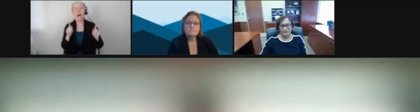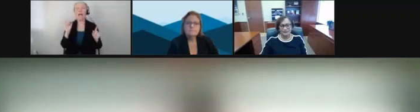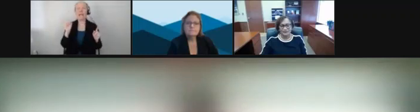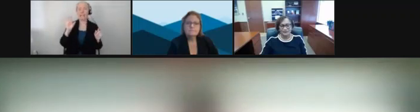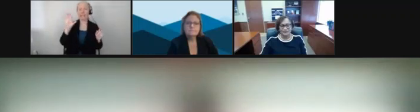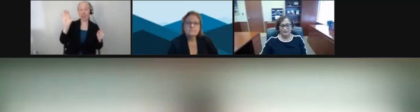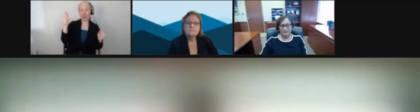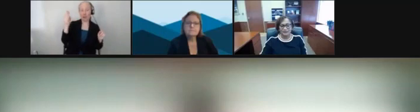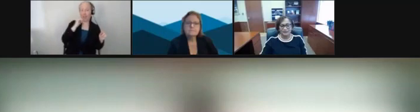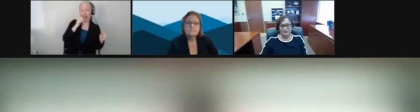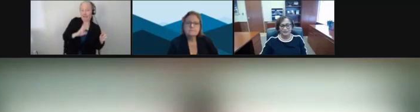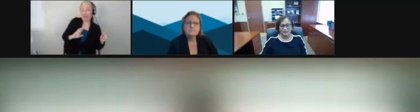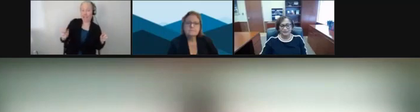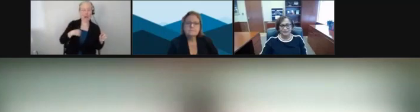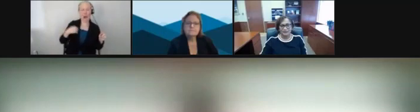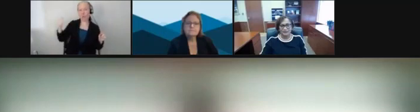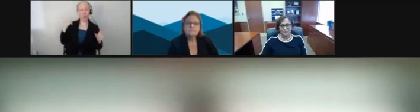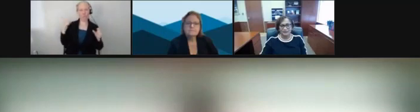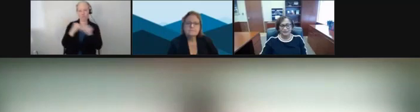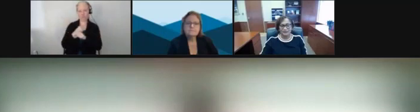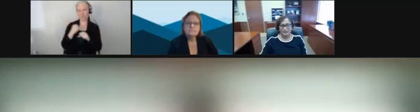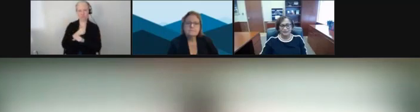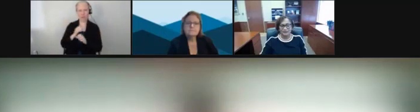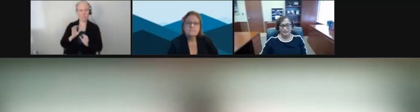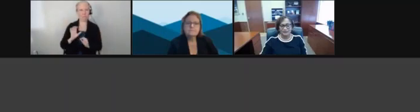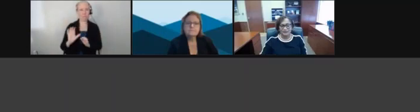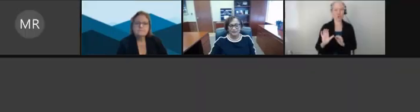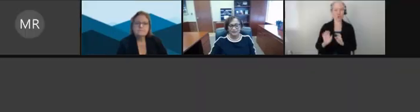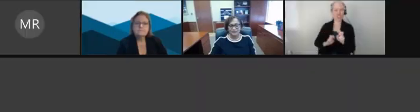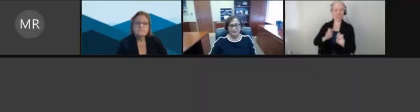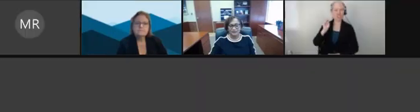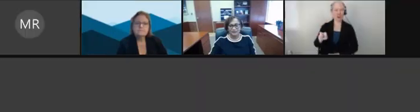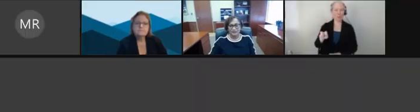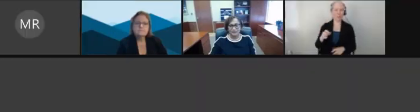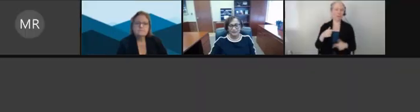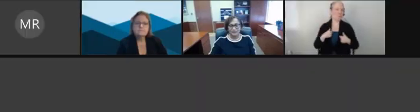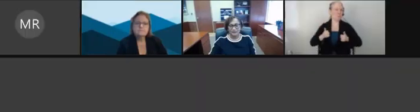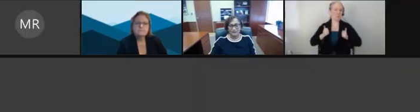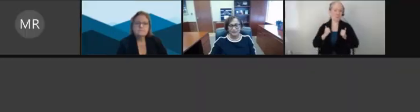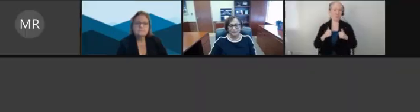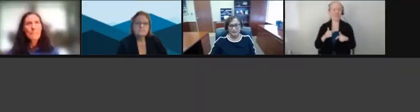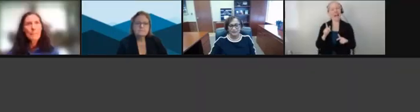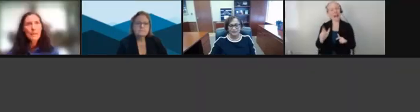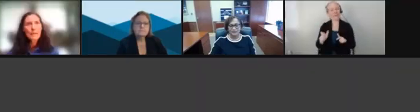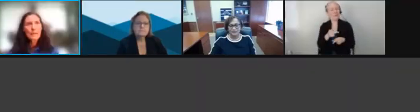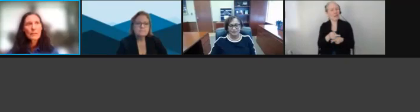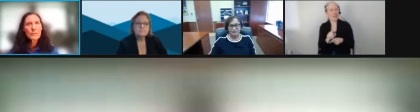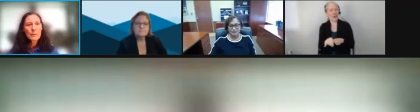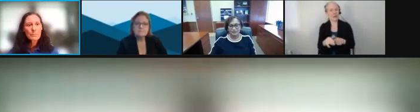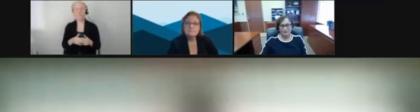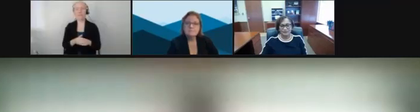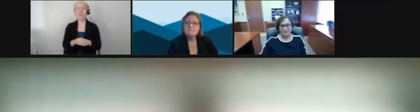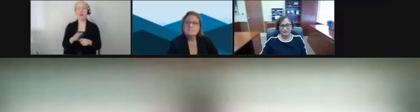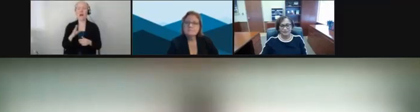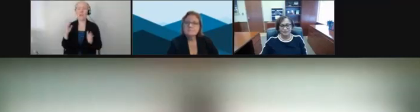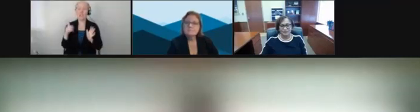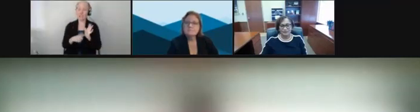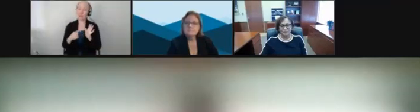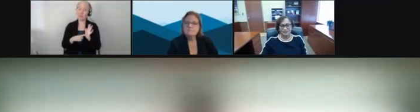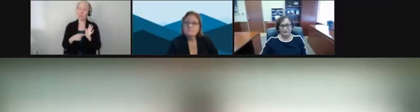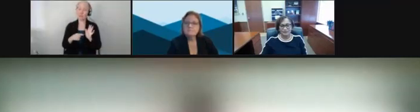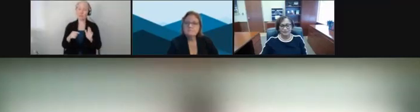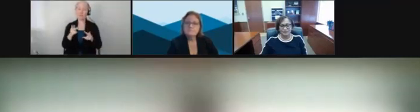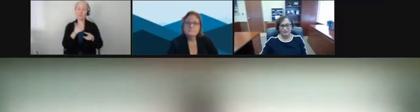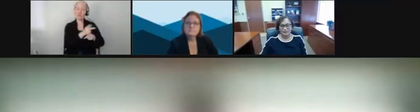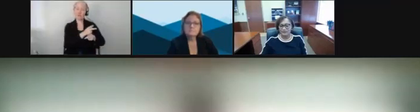that I'm not ready for. And I think that we have to recognize that. And sometimes it's important for